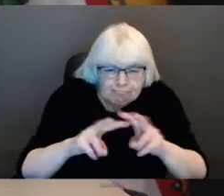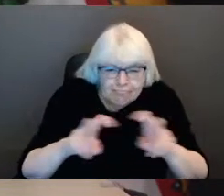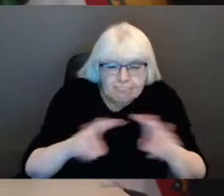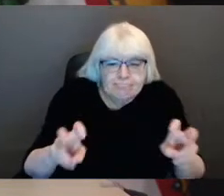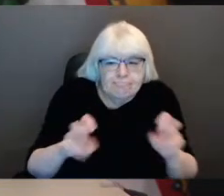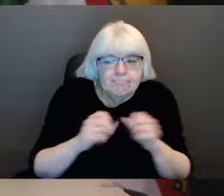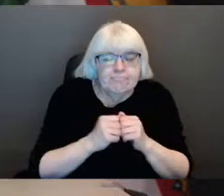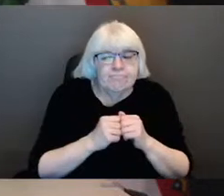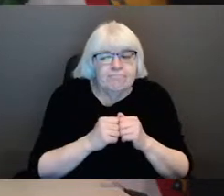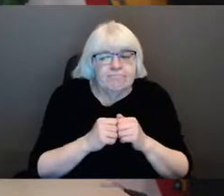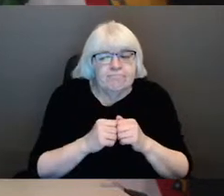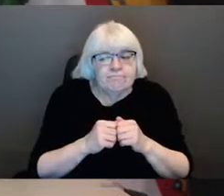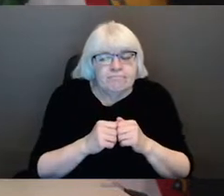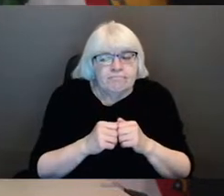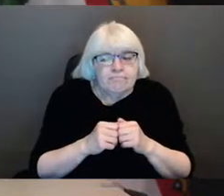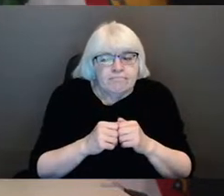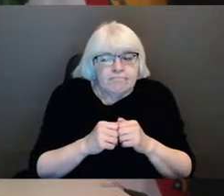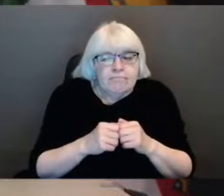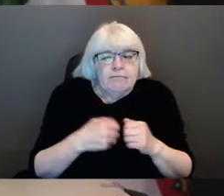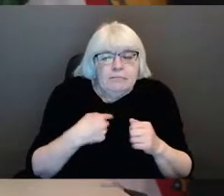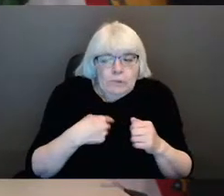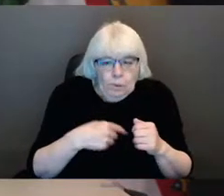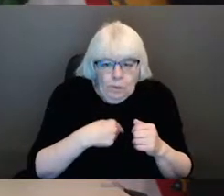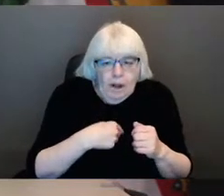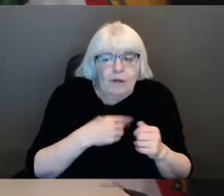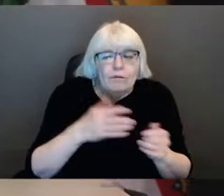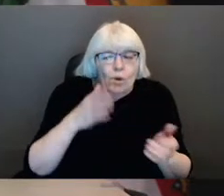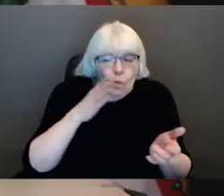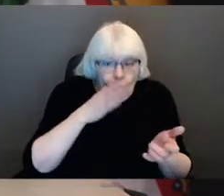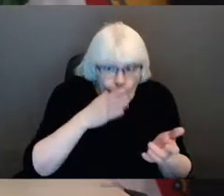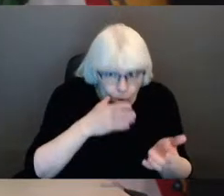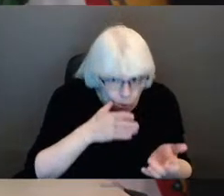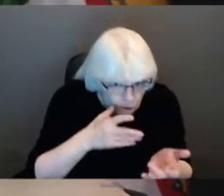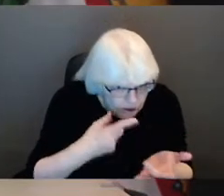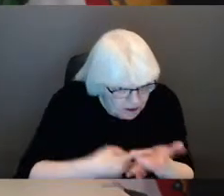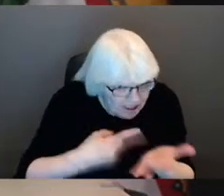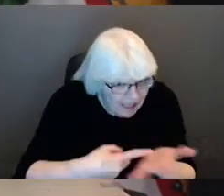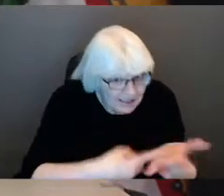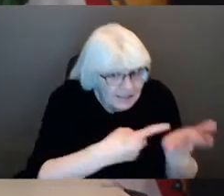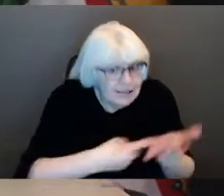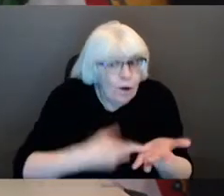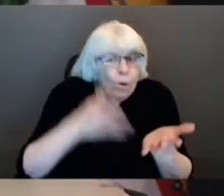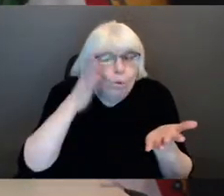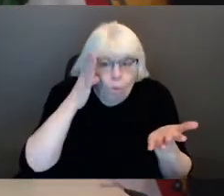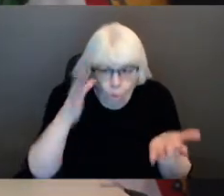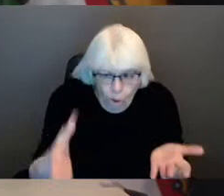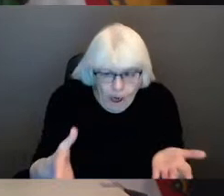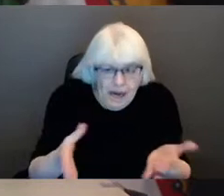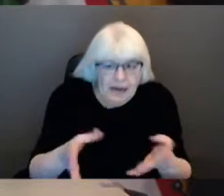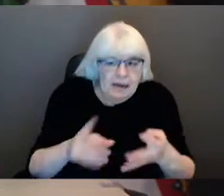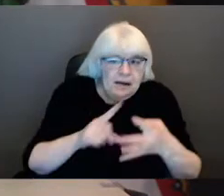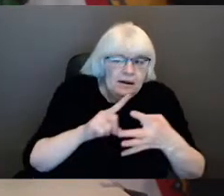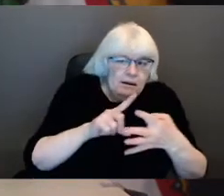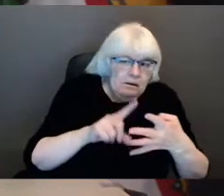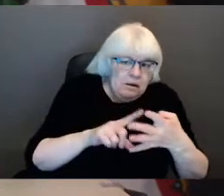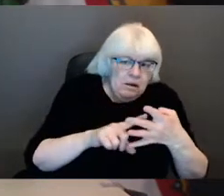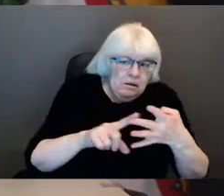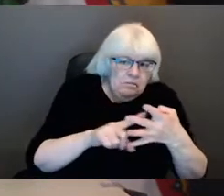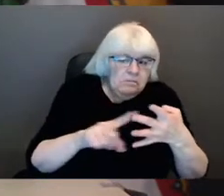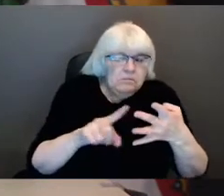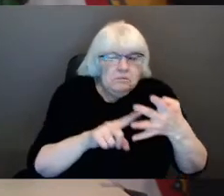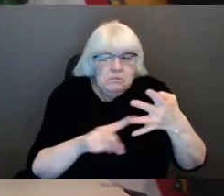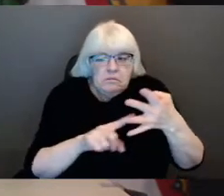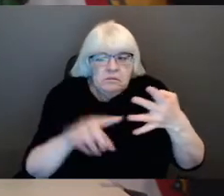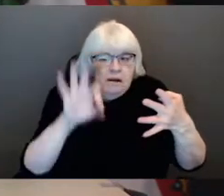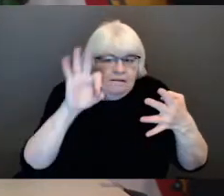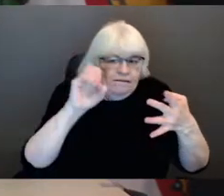shape, or form, we will talk about what the middle of the 3rd week of February looks like and beyond that and what it looks like. But,